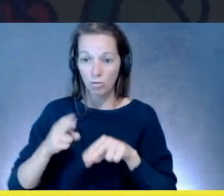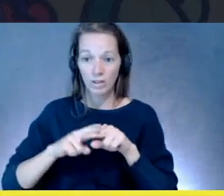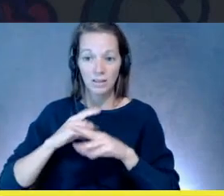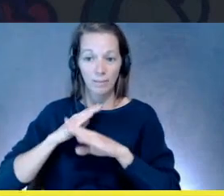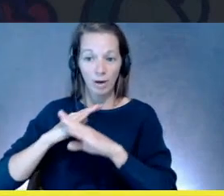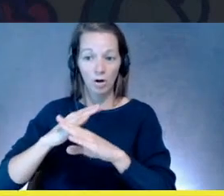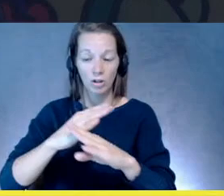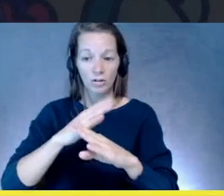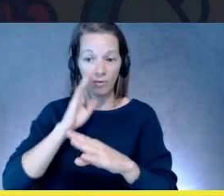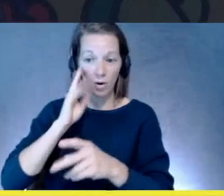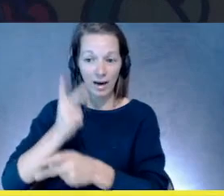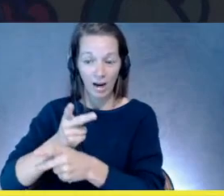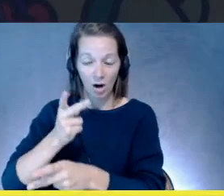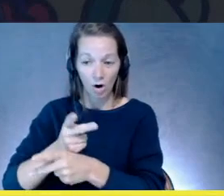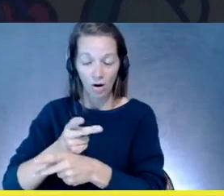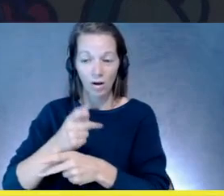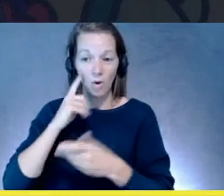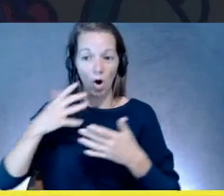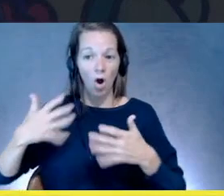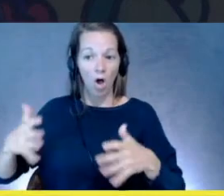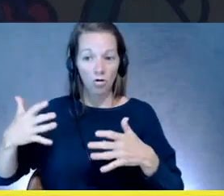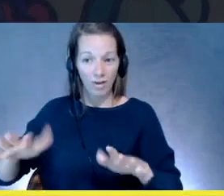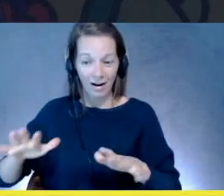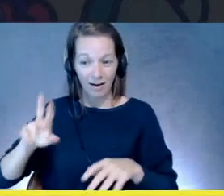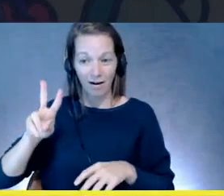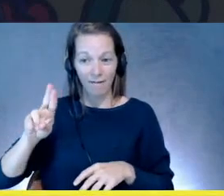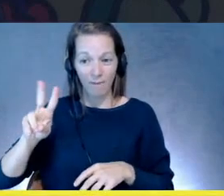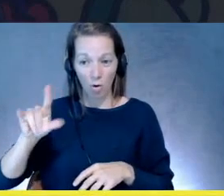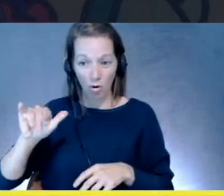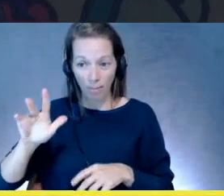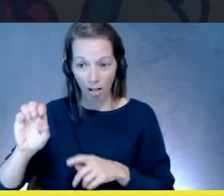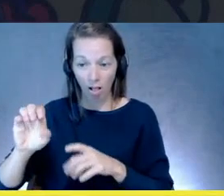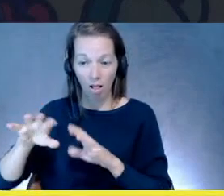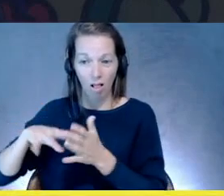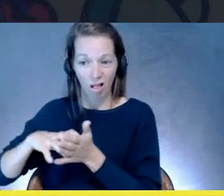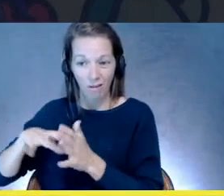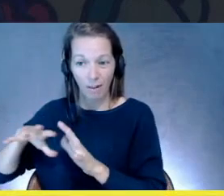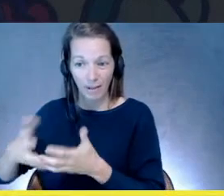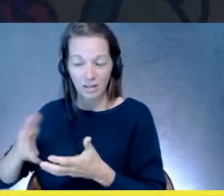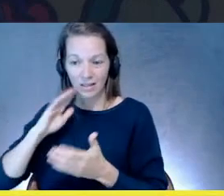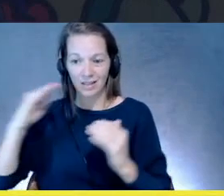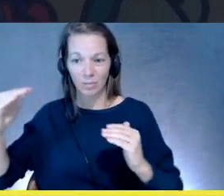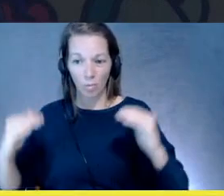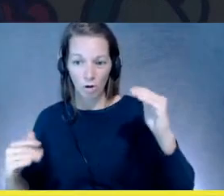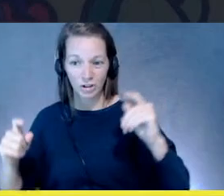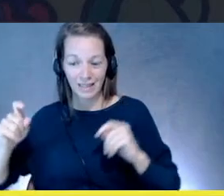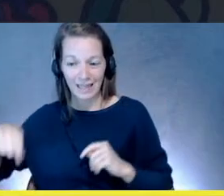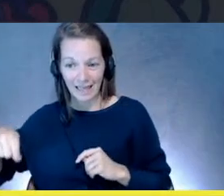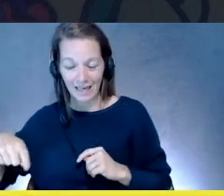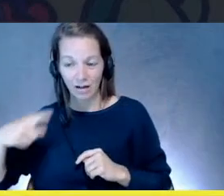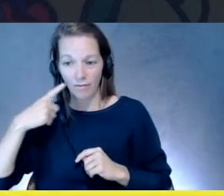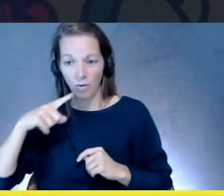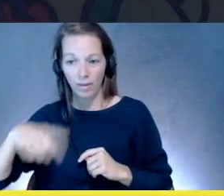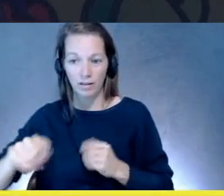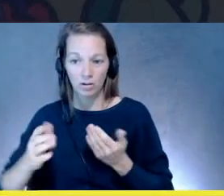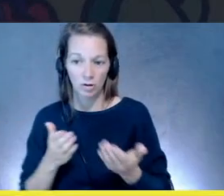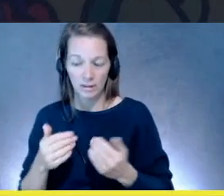care for an already vulnerable population that has a disproportionate need for these